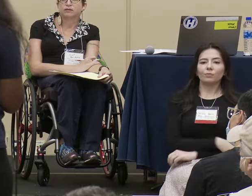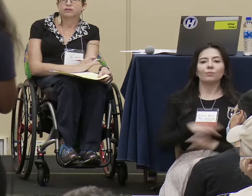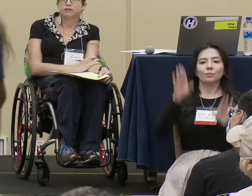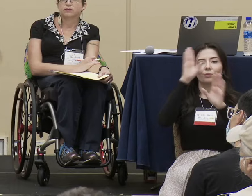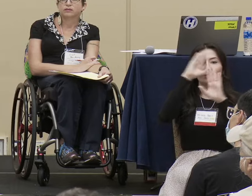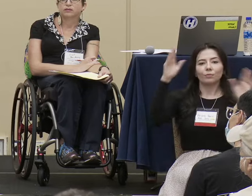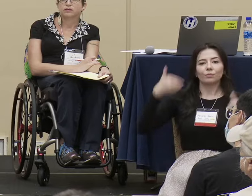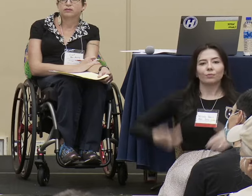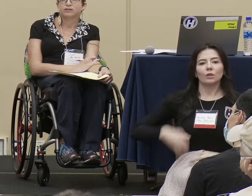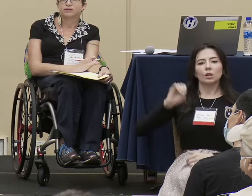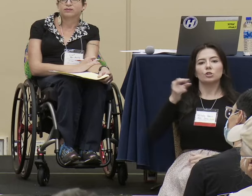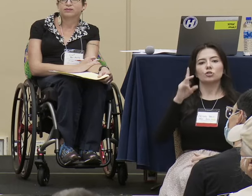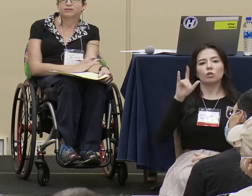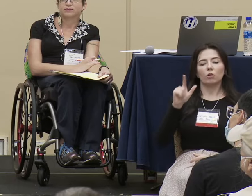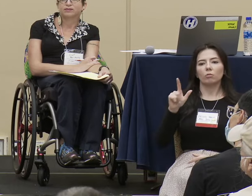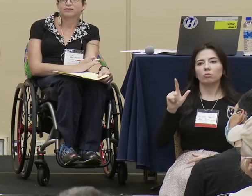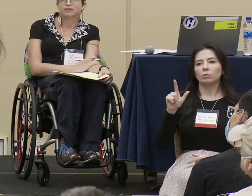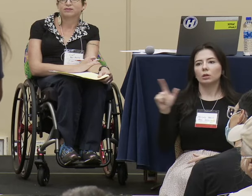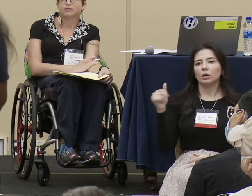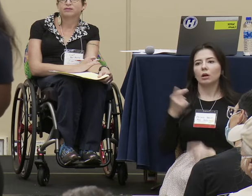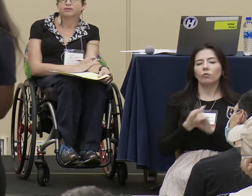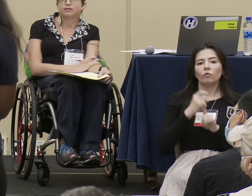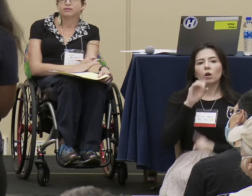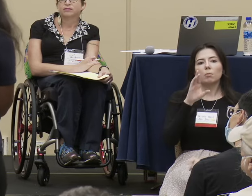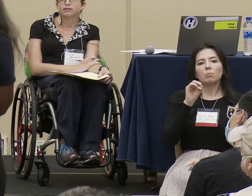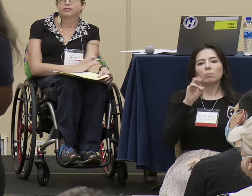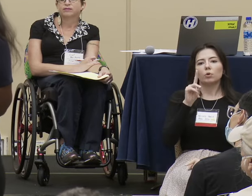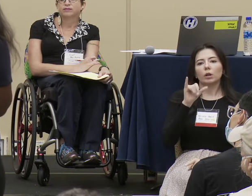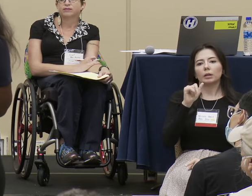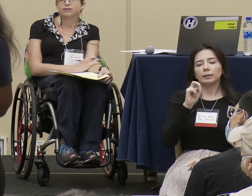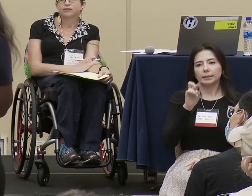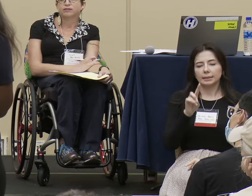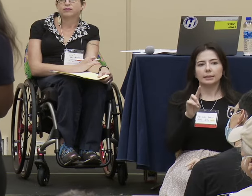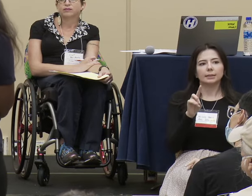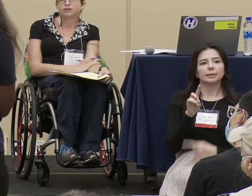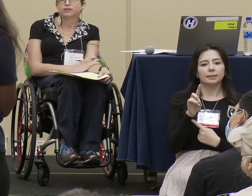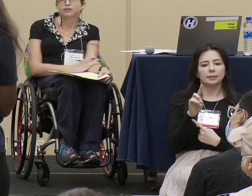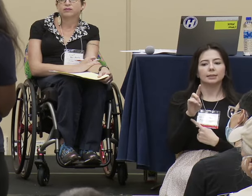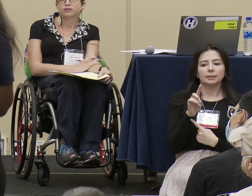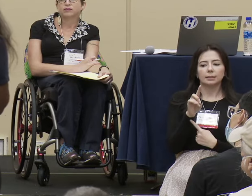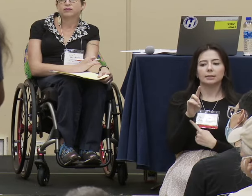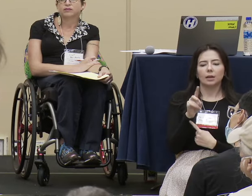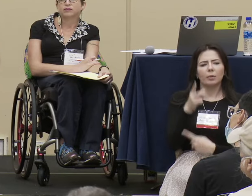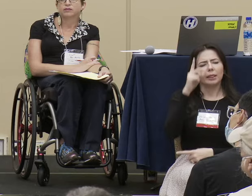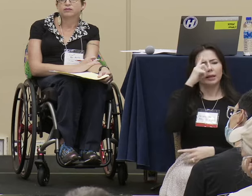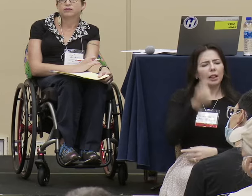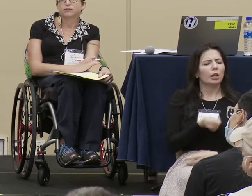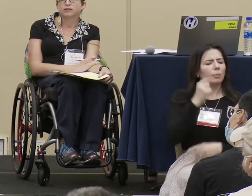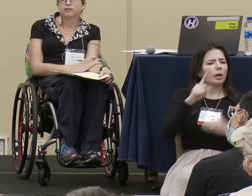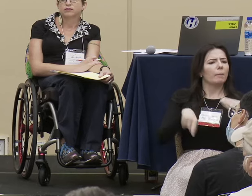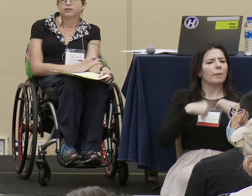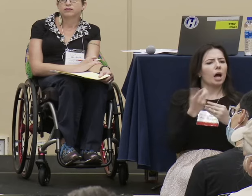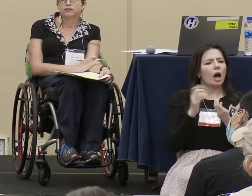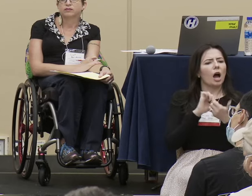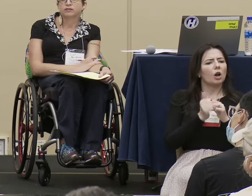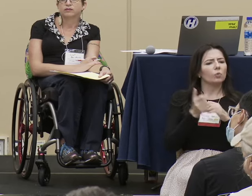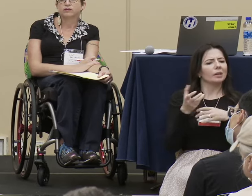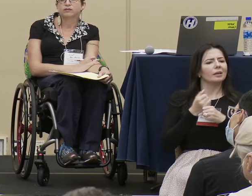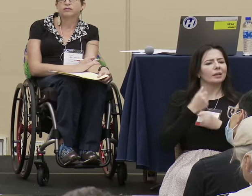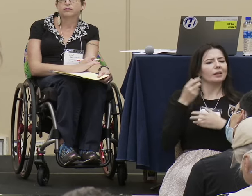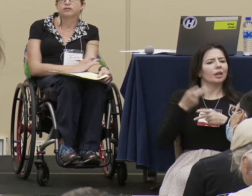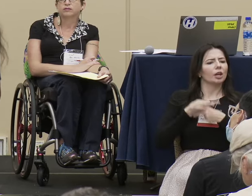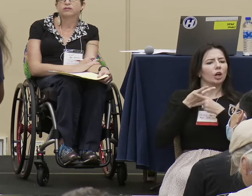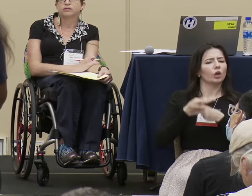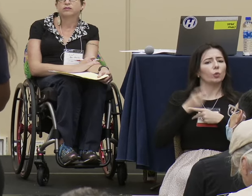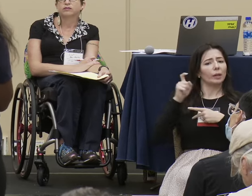Hi, my name is Cheryl. I'm from Brooklyn. And I was thinking a little bit about like how do we get the care that we